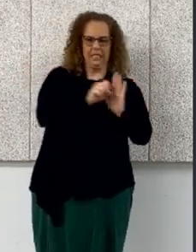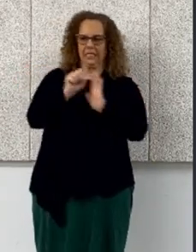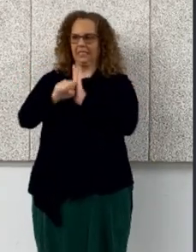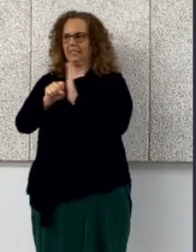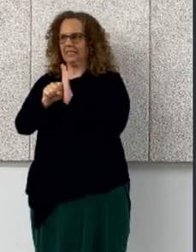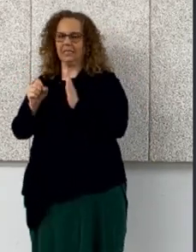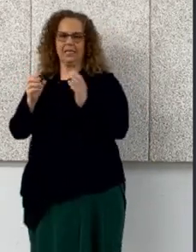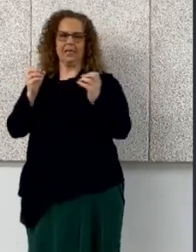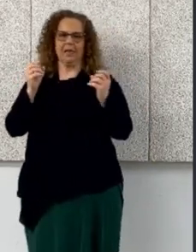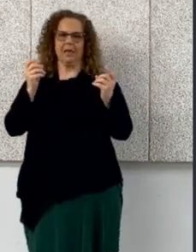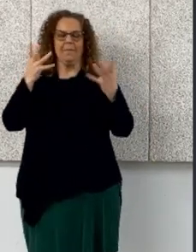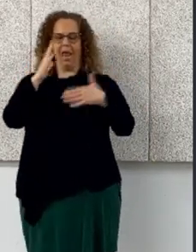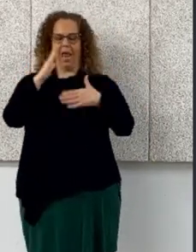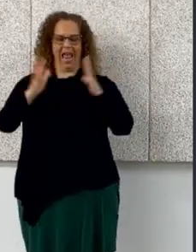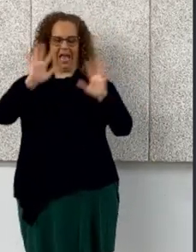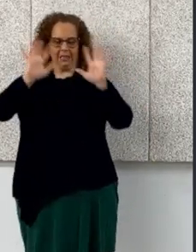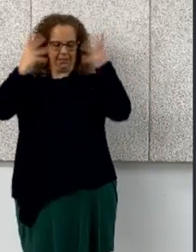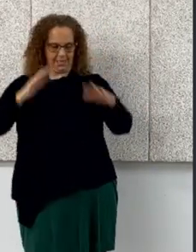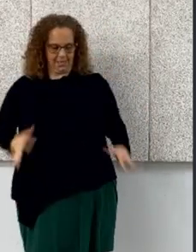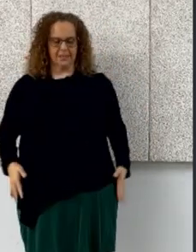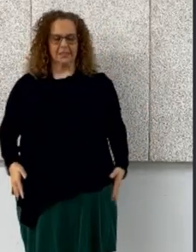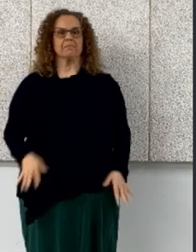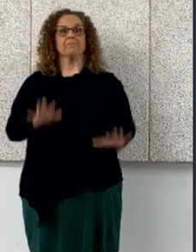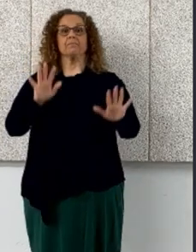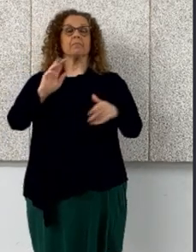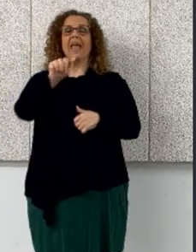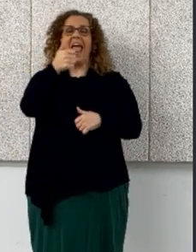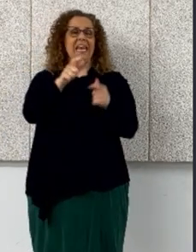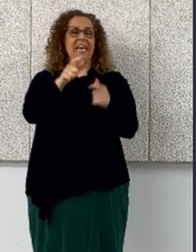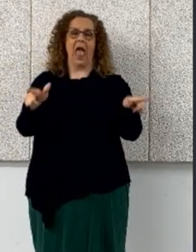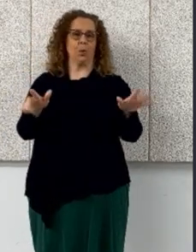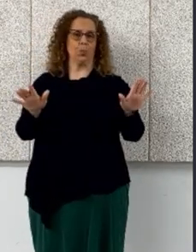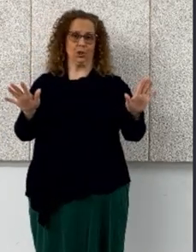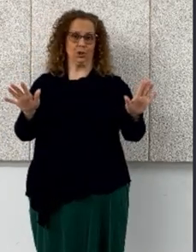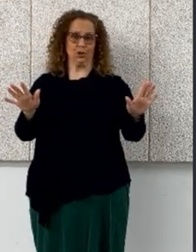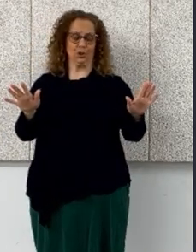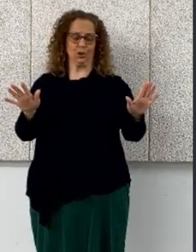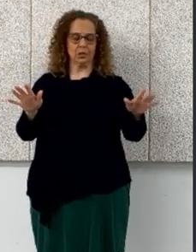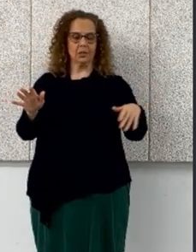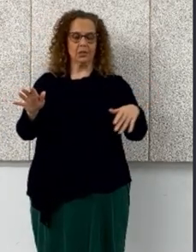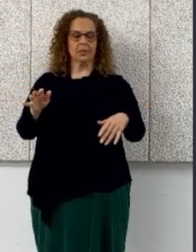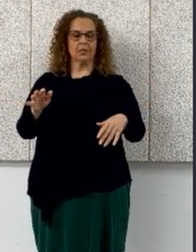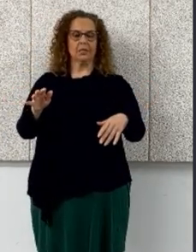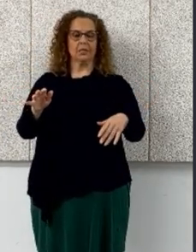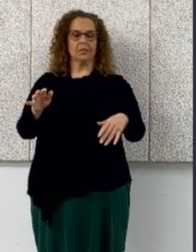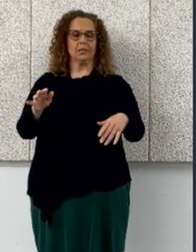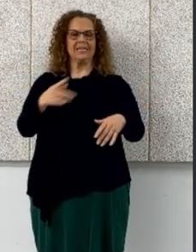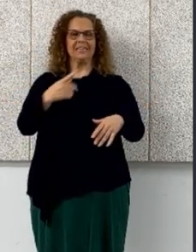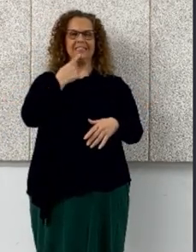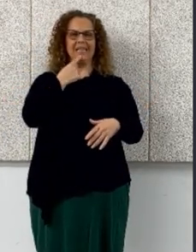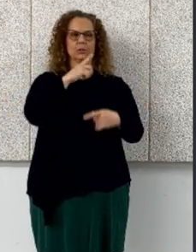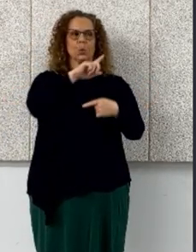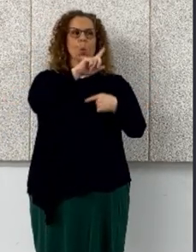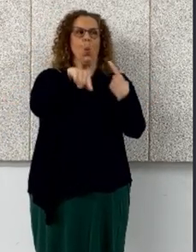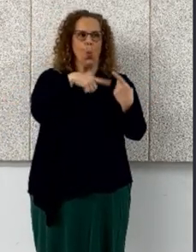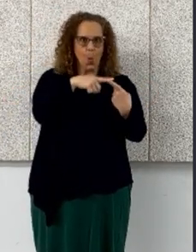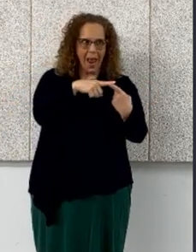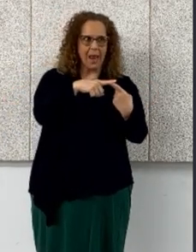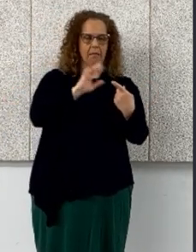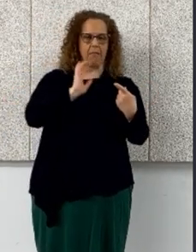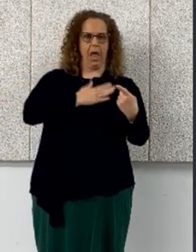hands, yeah. but yeah. in any language that defines the time in which a work can take